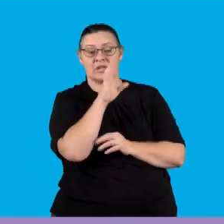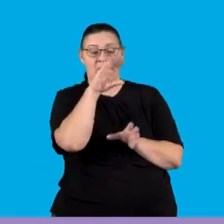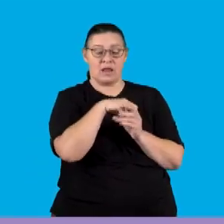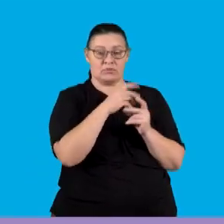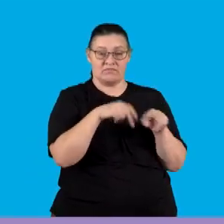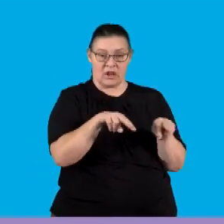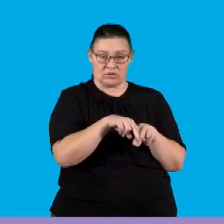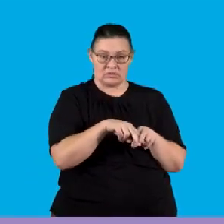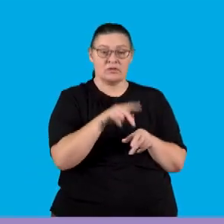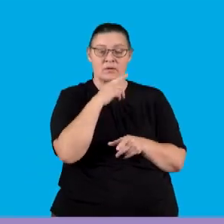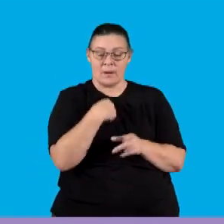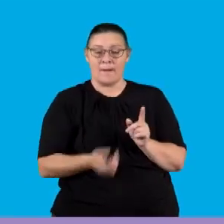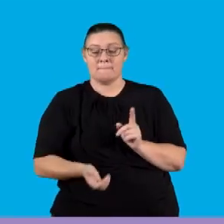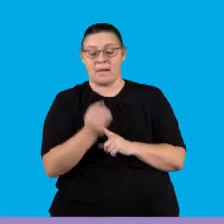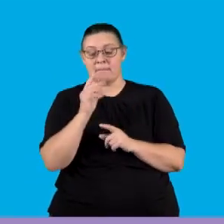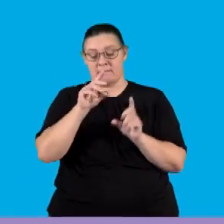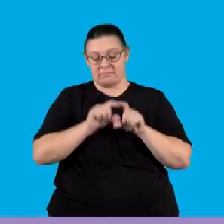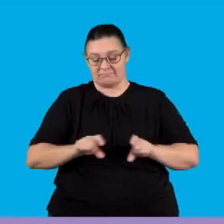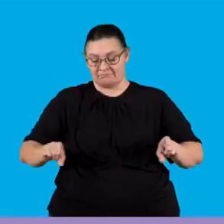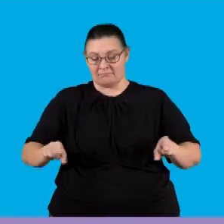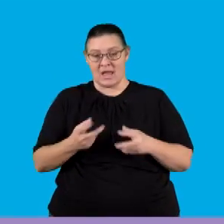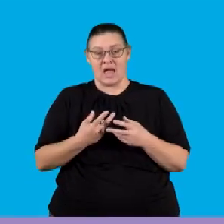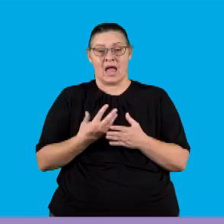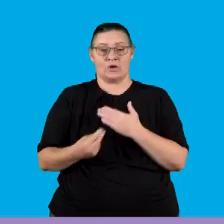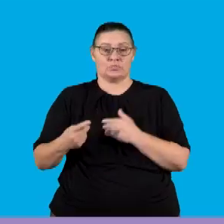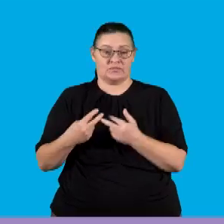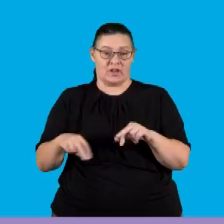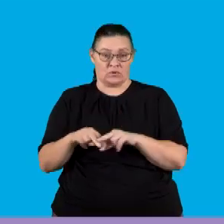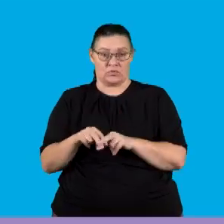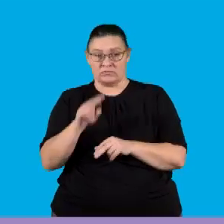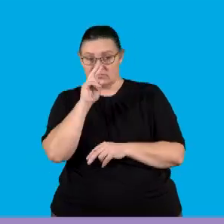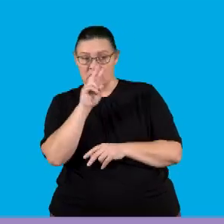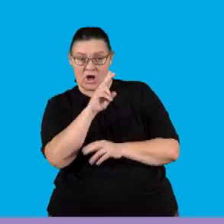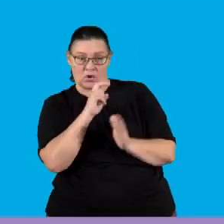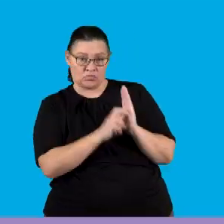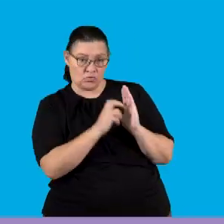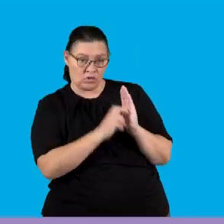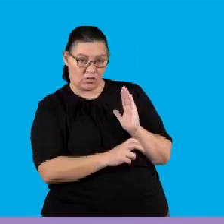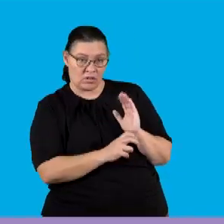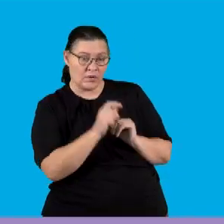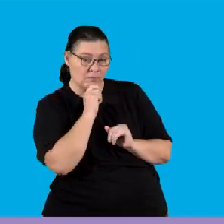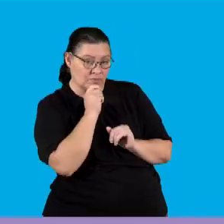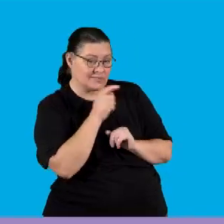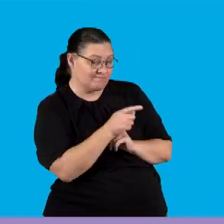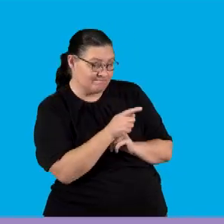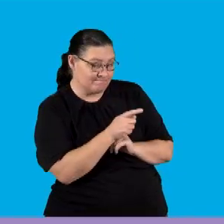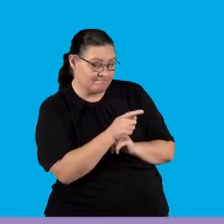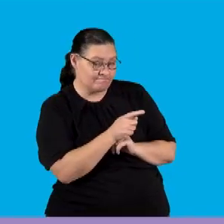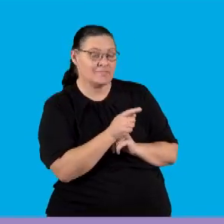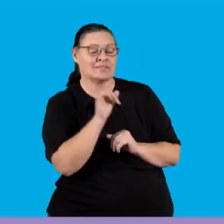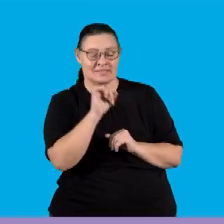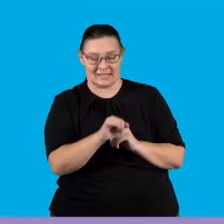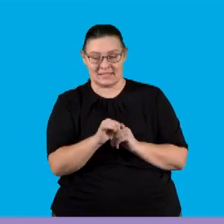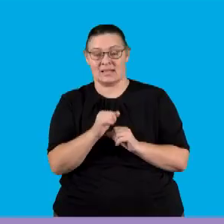going to use these input values again to find the output value. But did you take note of the rule that we are going to